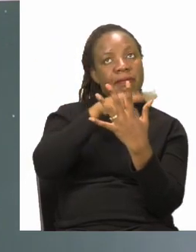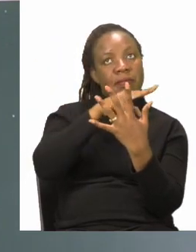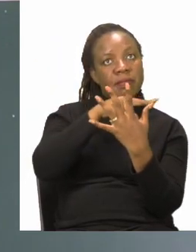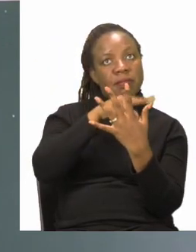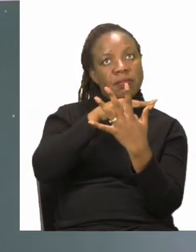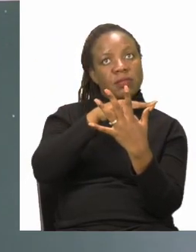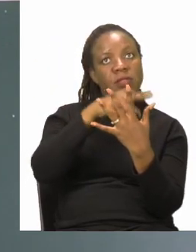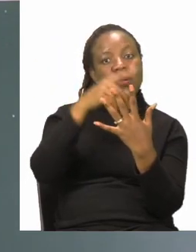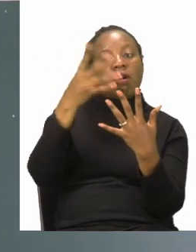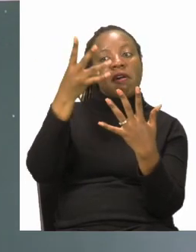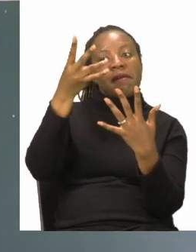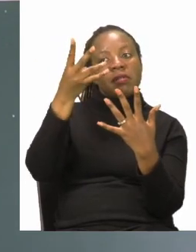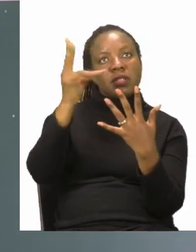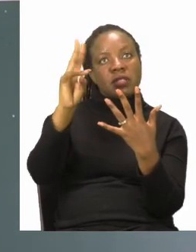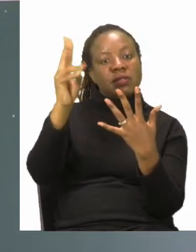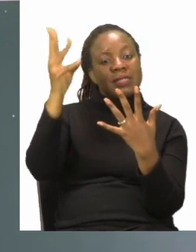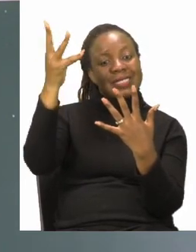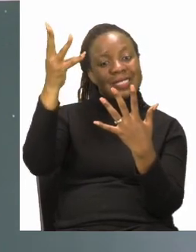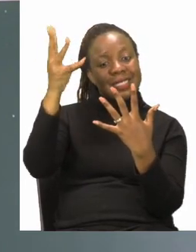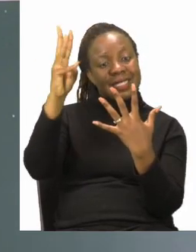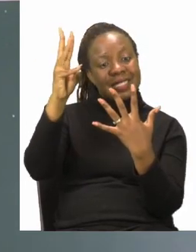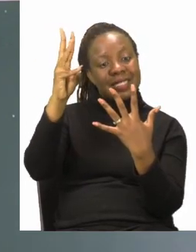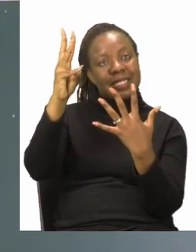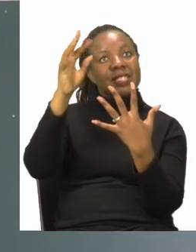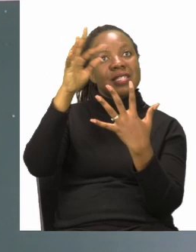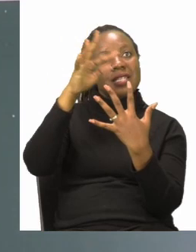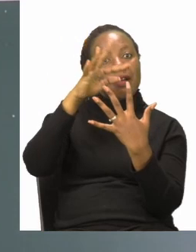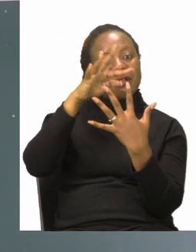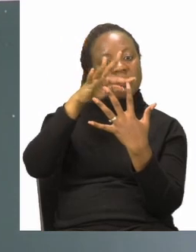than 75, let's count together.